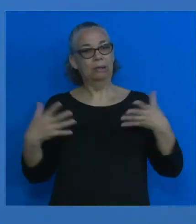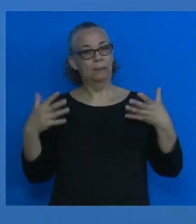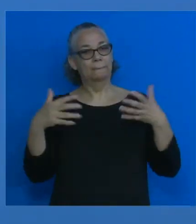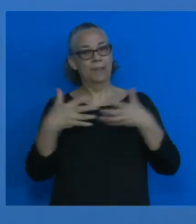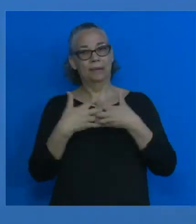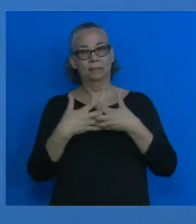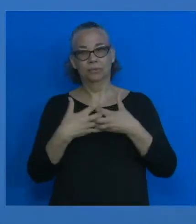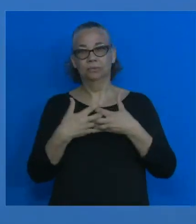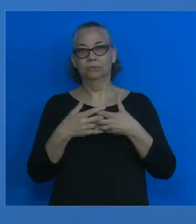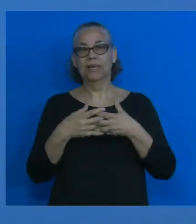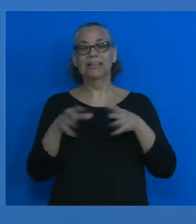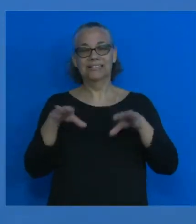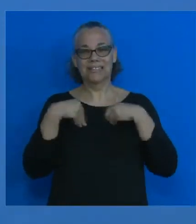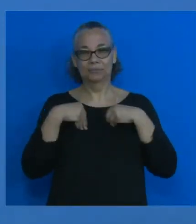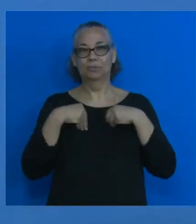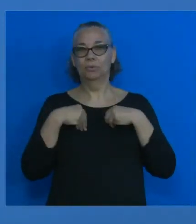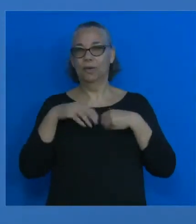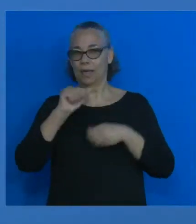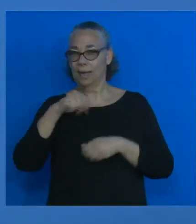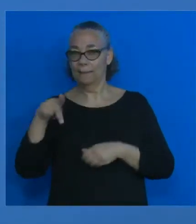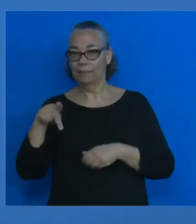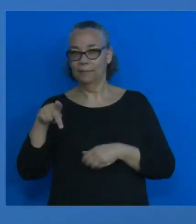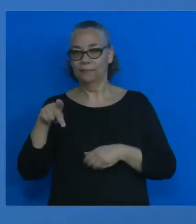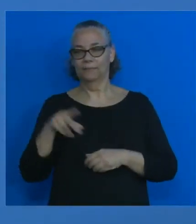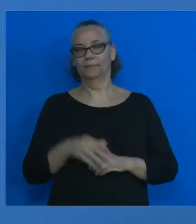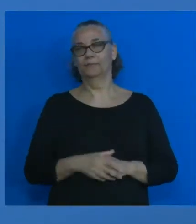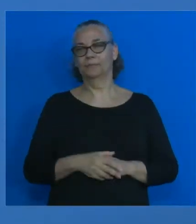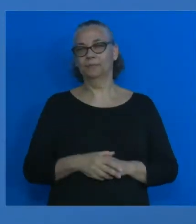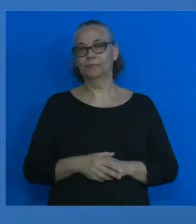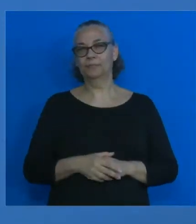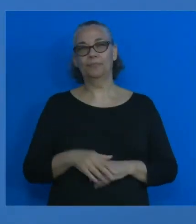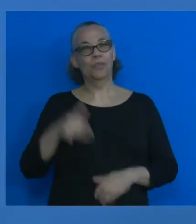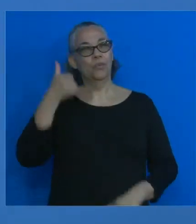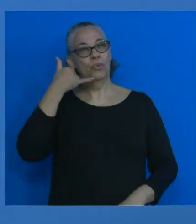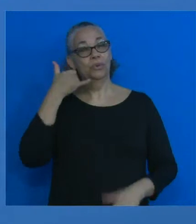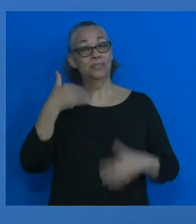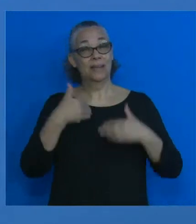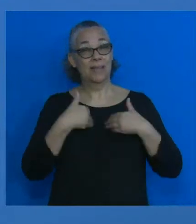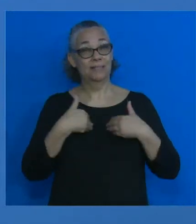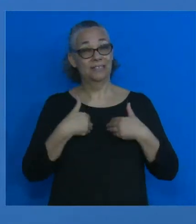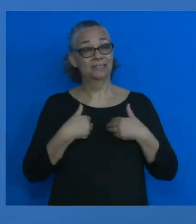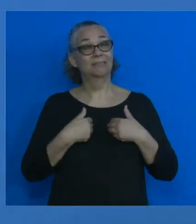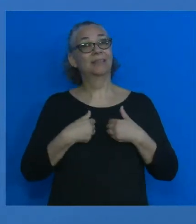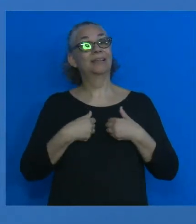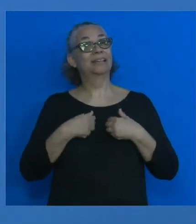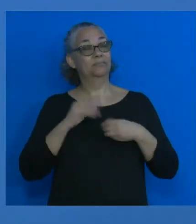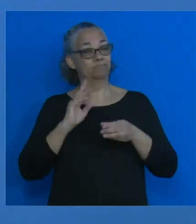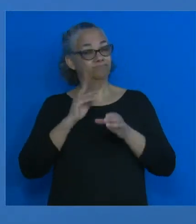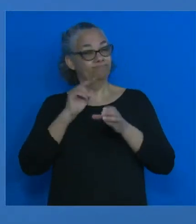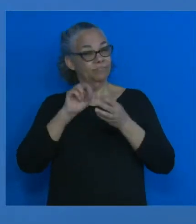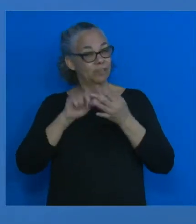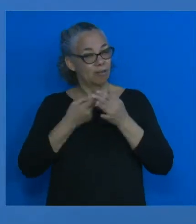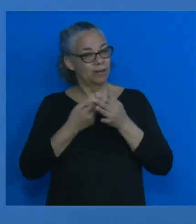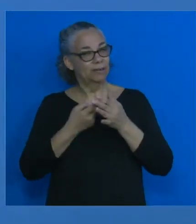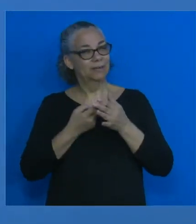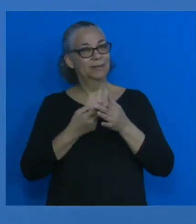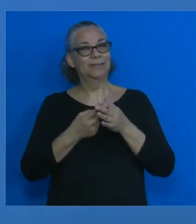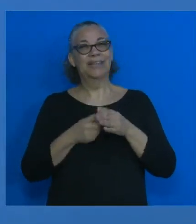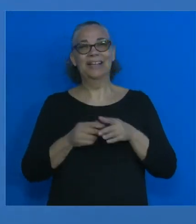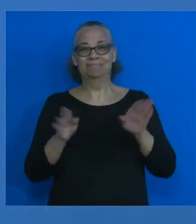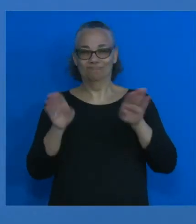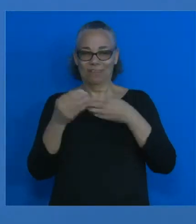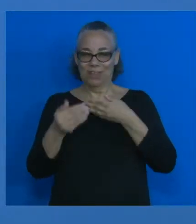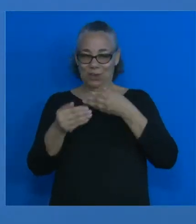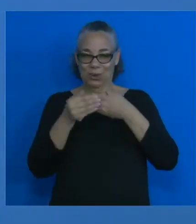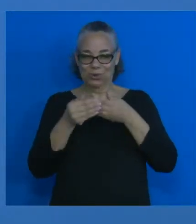compatible app. When phones that have We Health Bermuda installed are near each other, the app uses Bluetooth